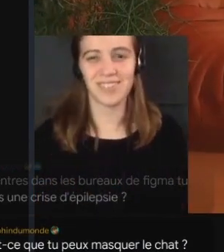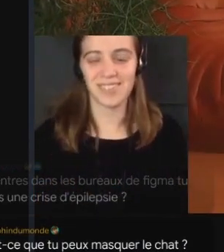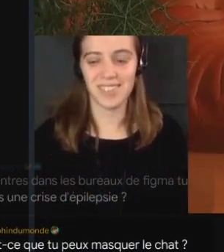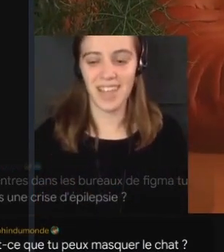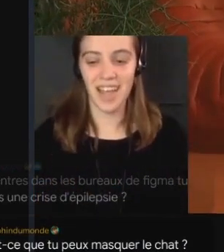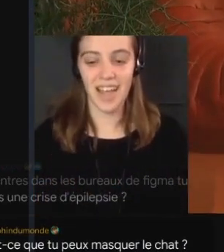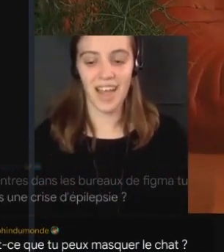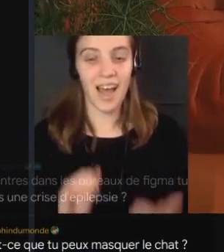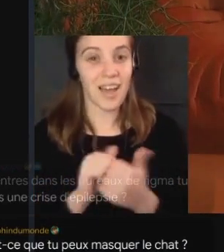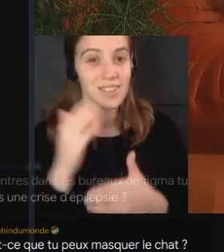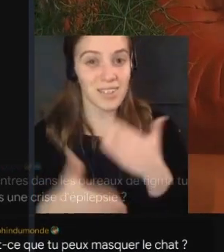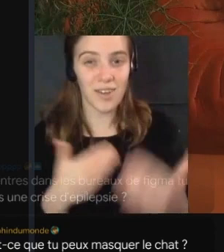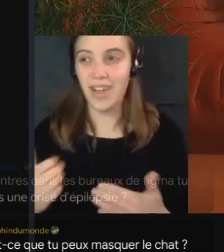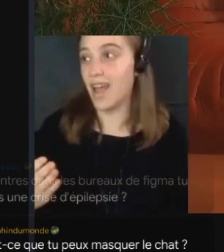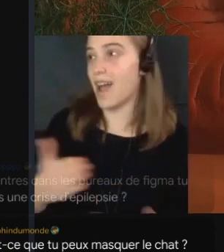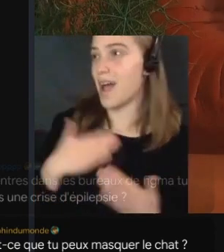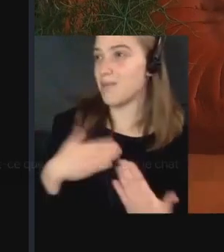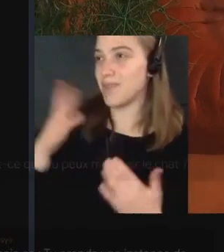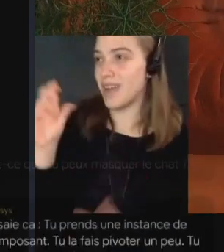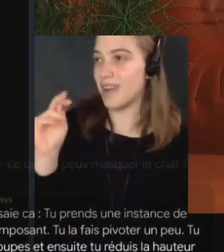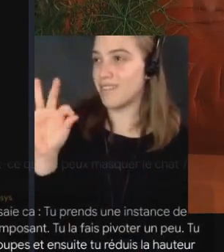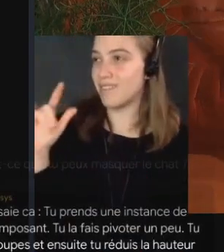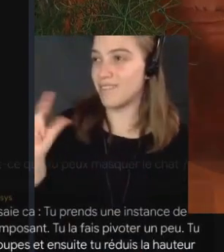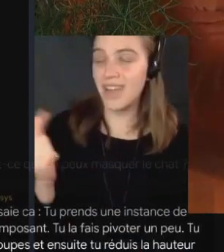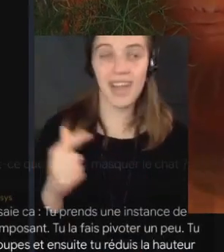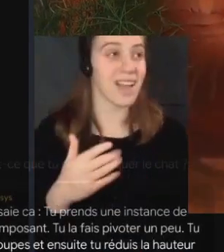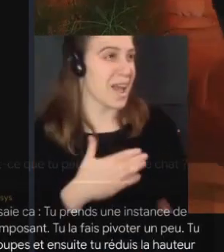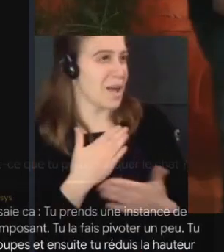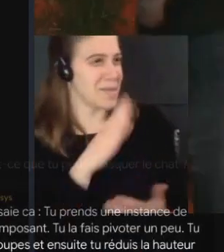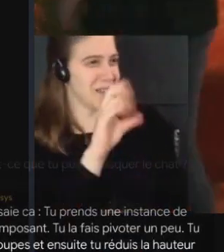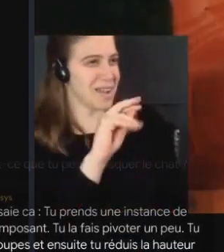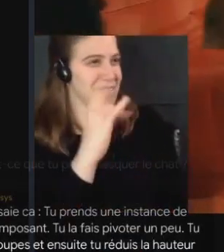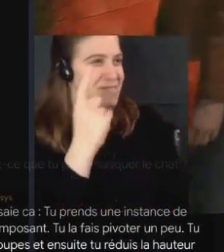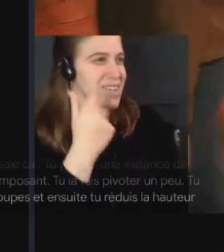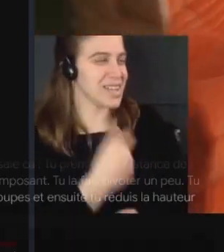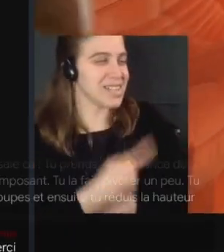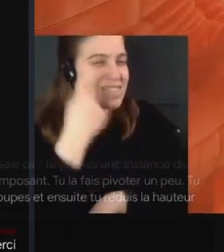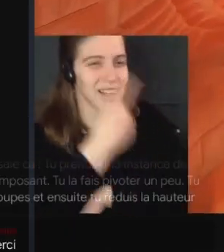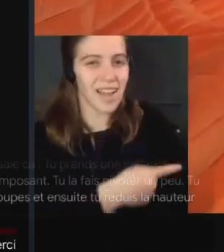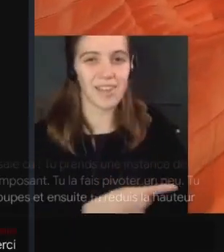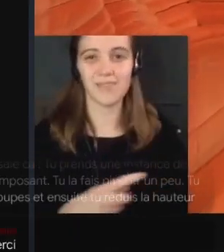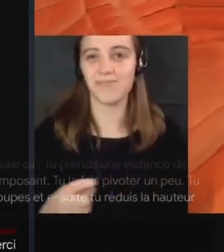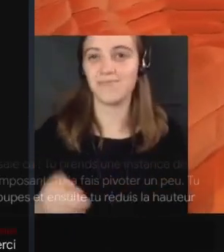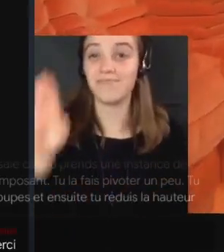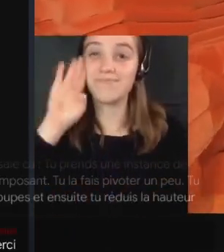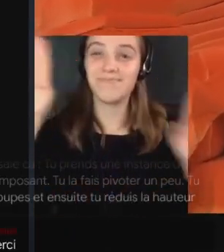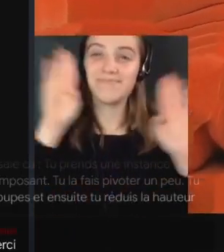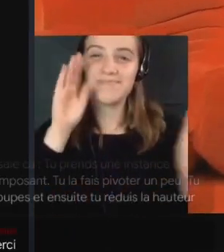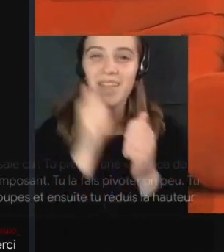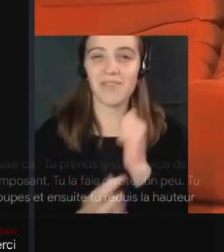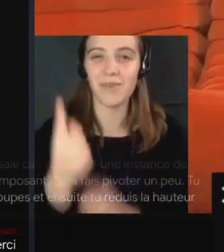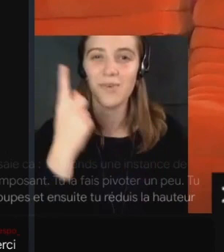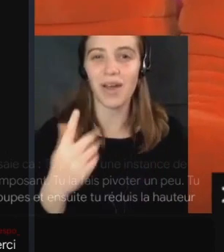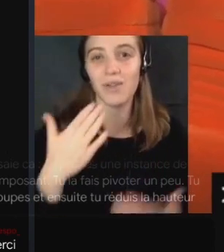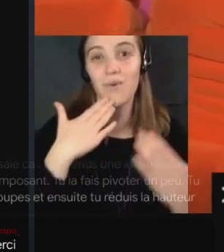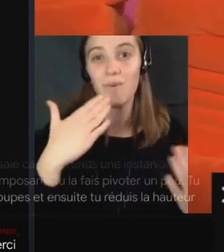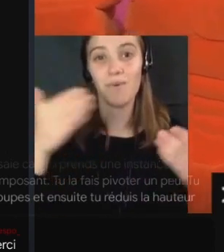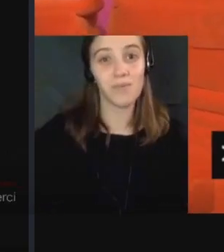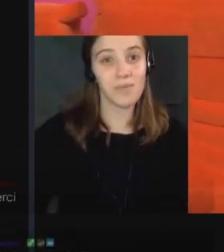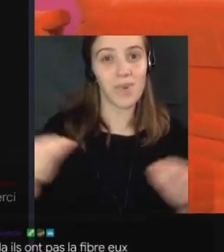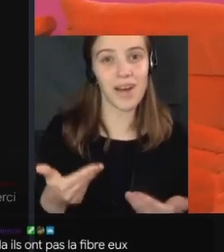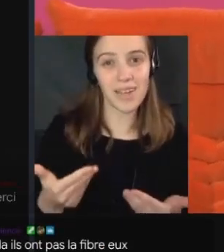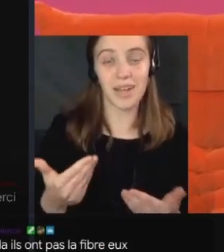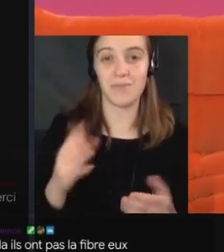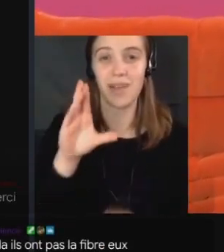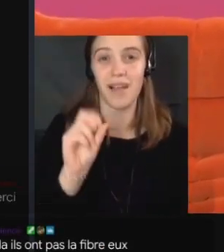happy Config. Happy Config 2021! All right. Hey, c'est Thanks, you guys. Dylan. Hey everybody, and welcome to Config